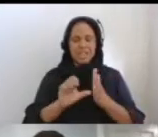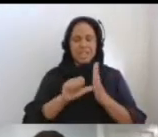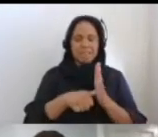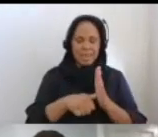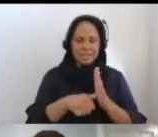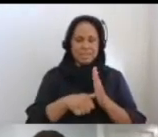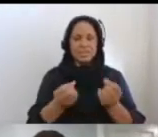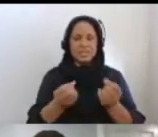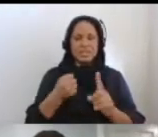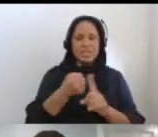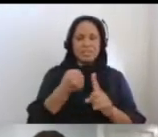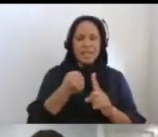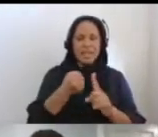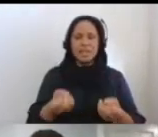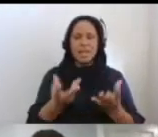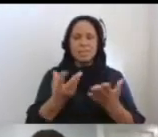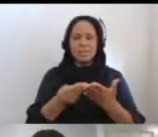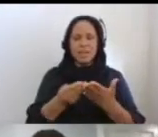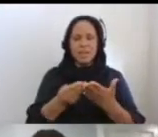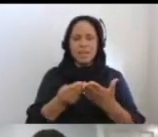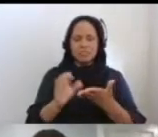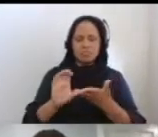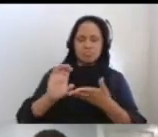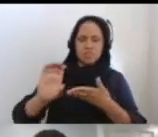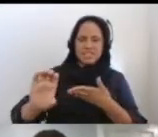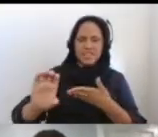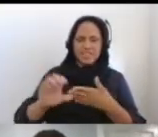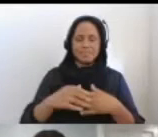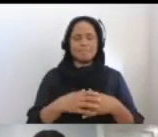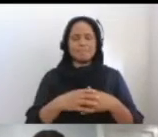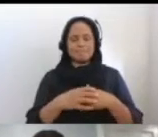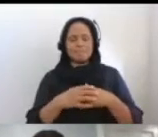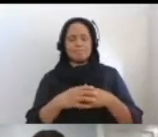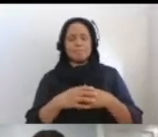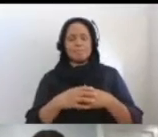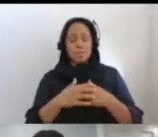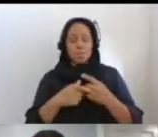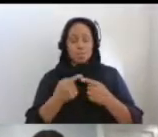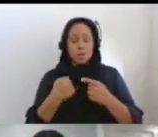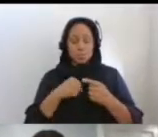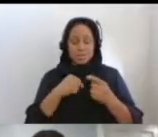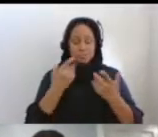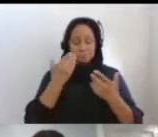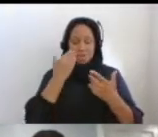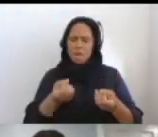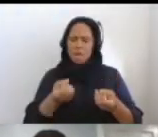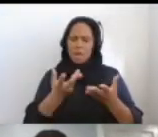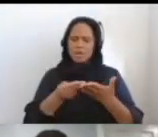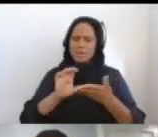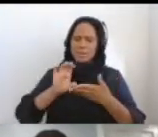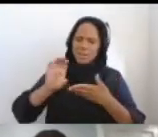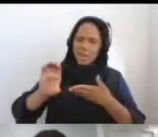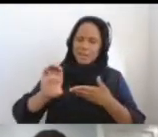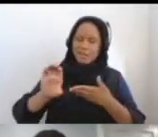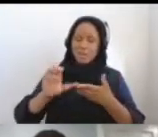receive. And once we have an idea of how much money someone has, what we do is